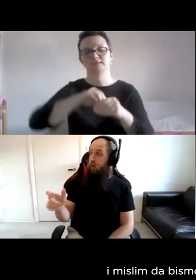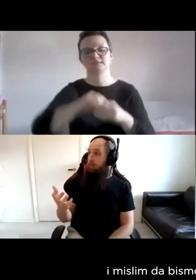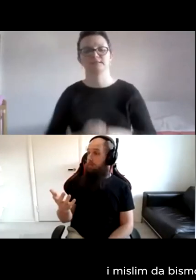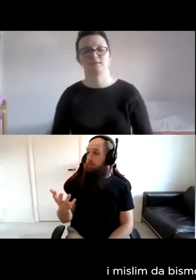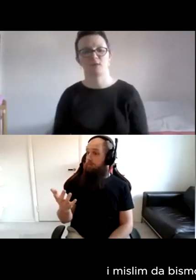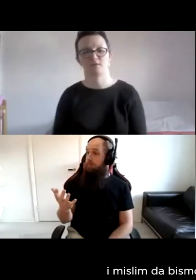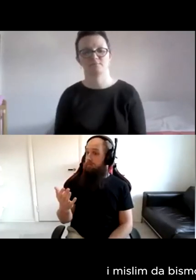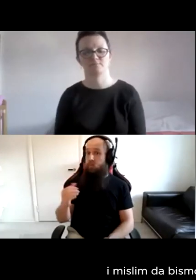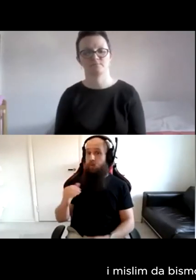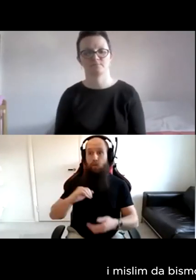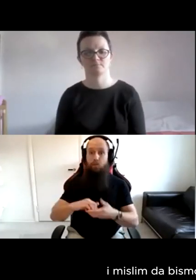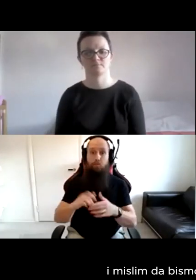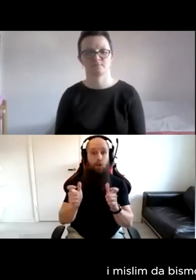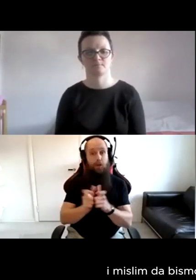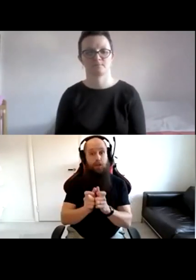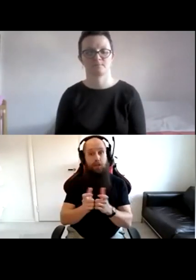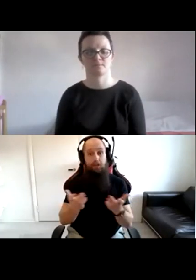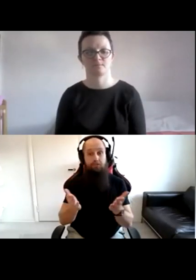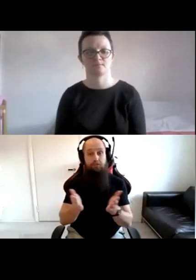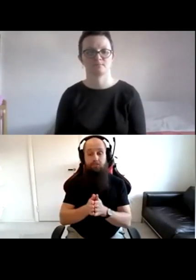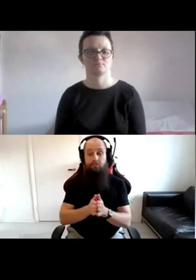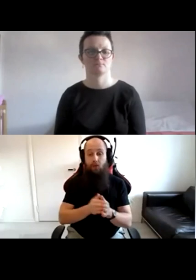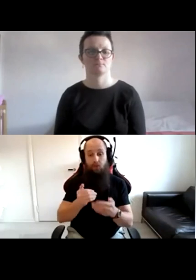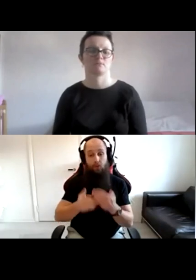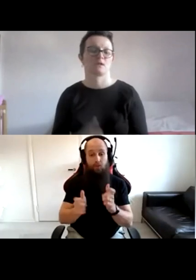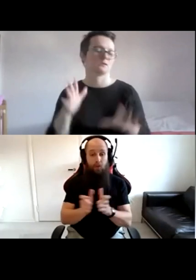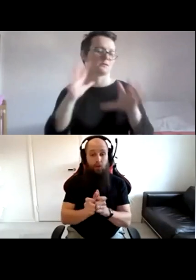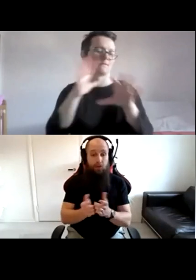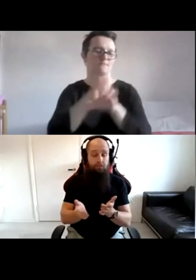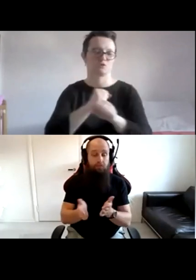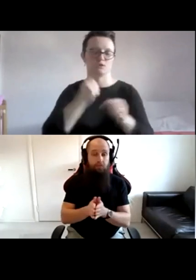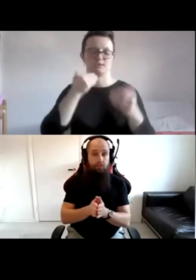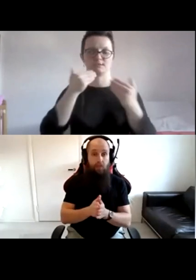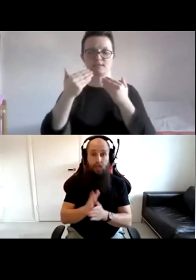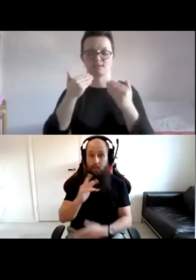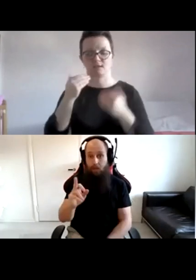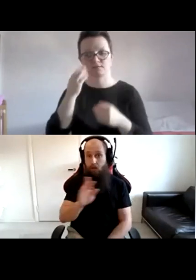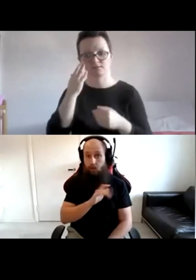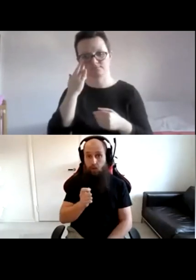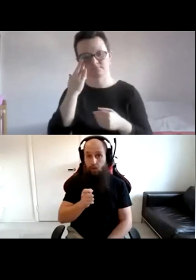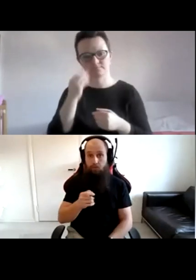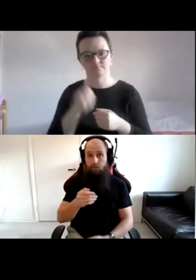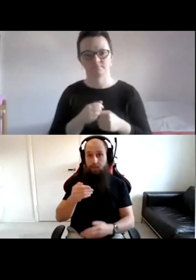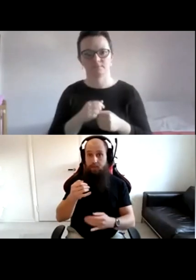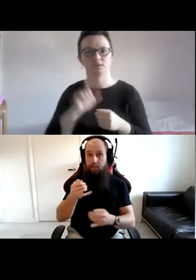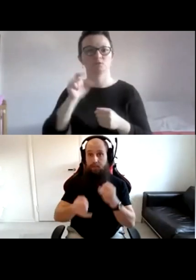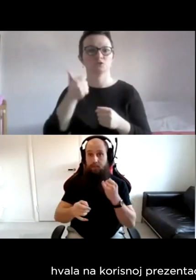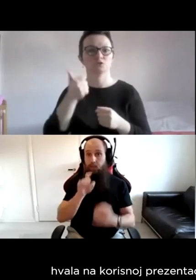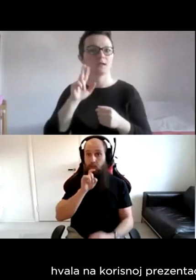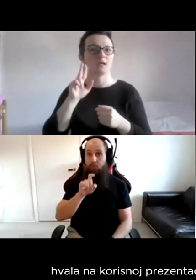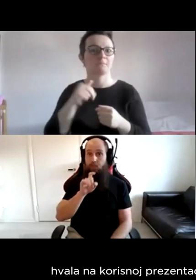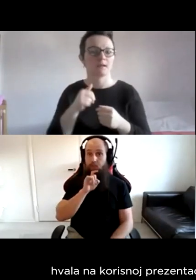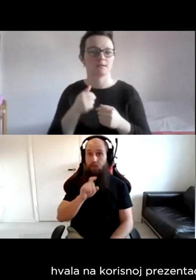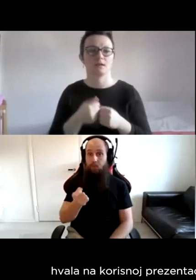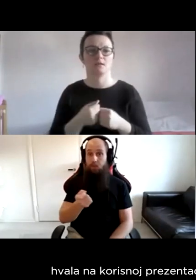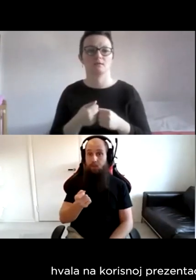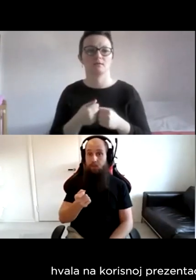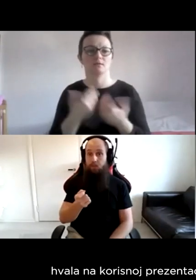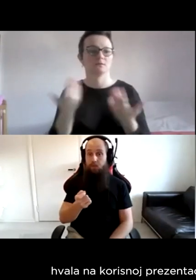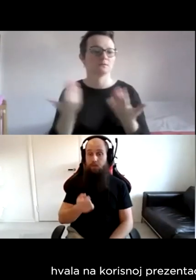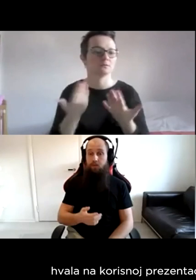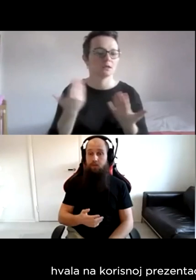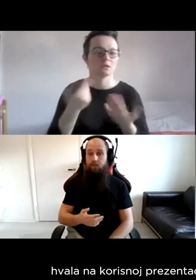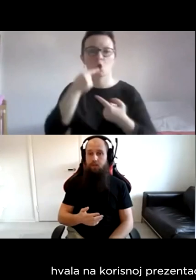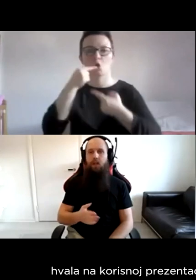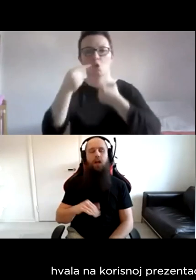and the meeting. But we had Jesper, do you have any comment in the chat as well? Thinking for a useful